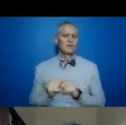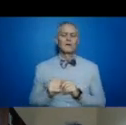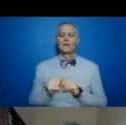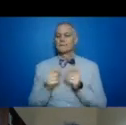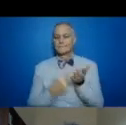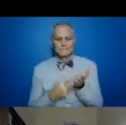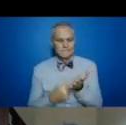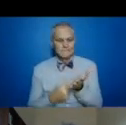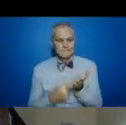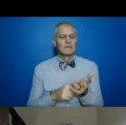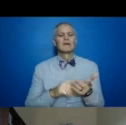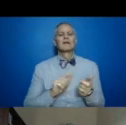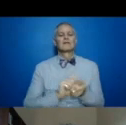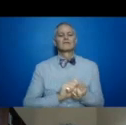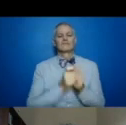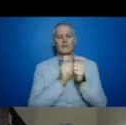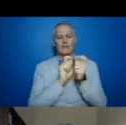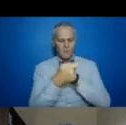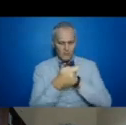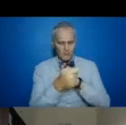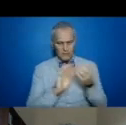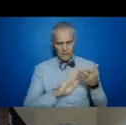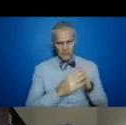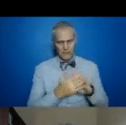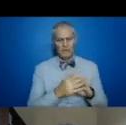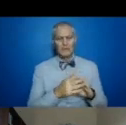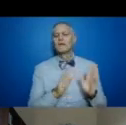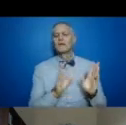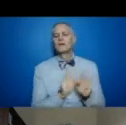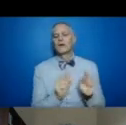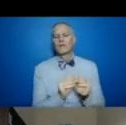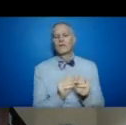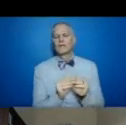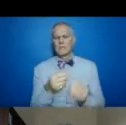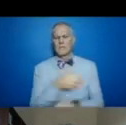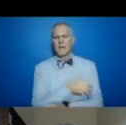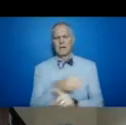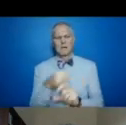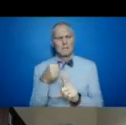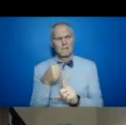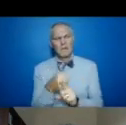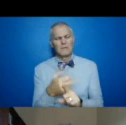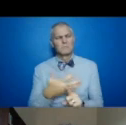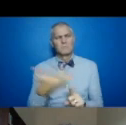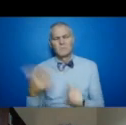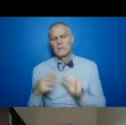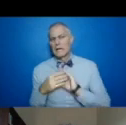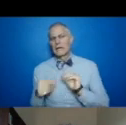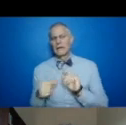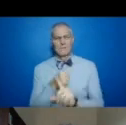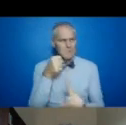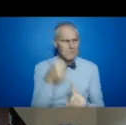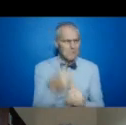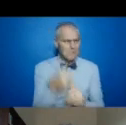community conferencing, we are trying to identify the impact that power has and the impact that those narratives have on shaping